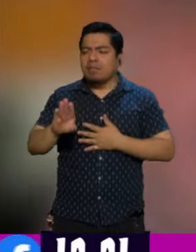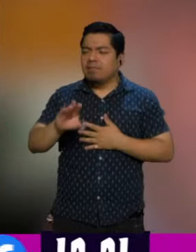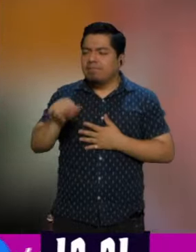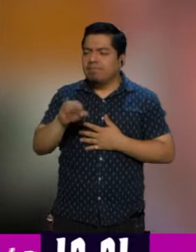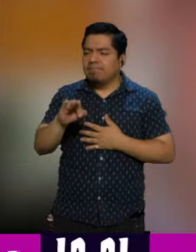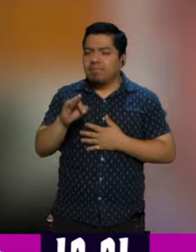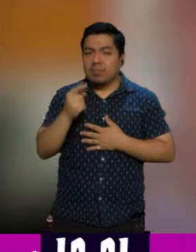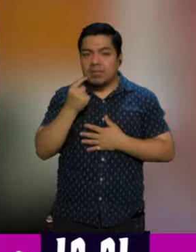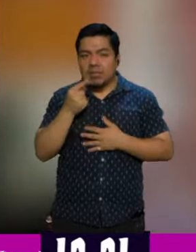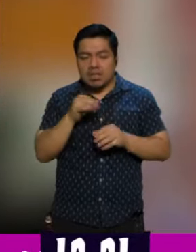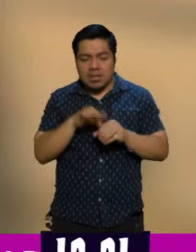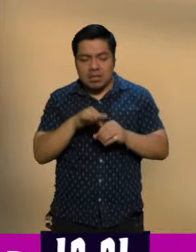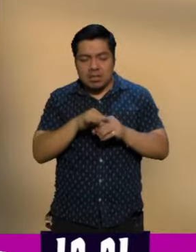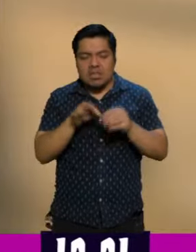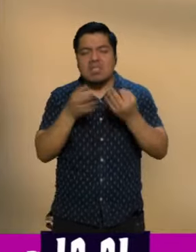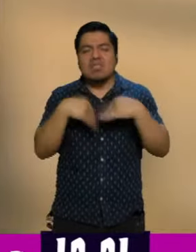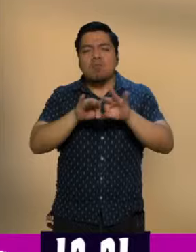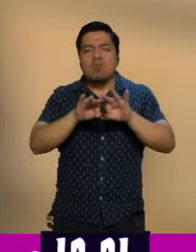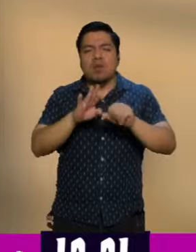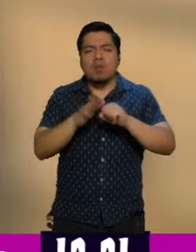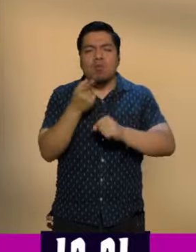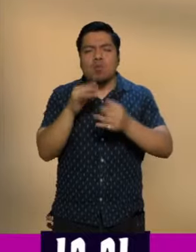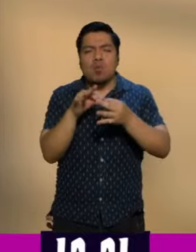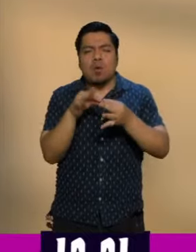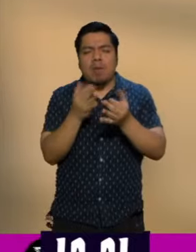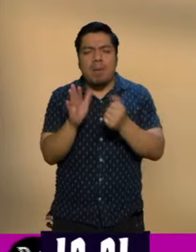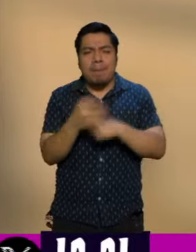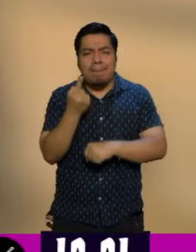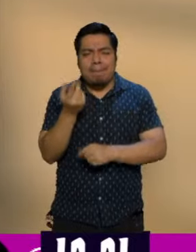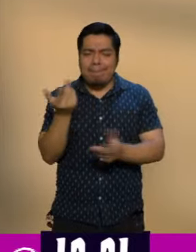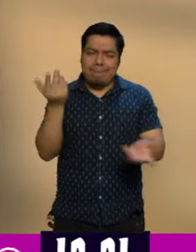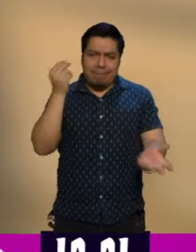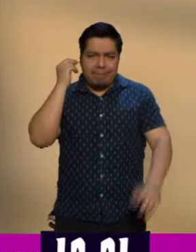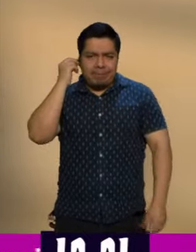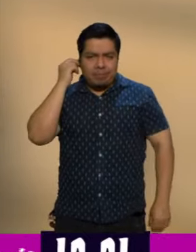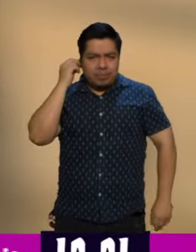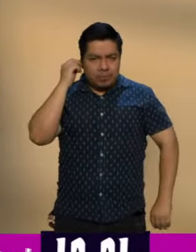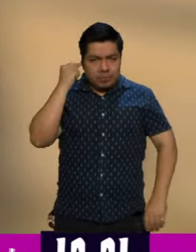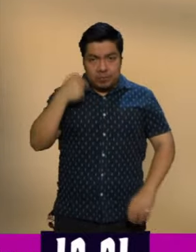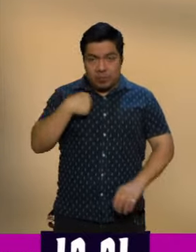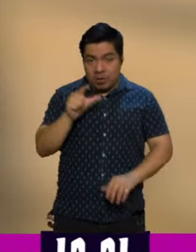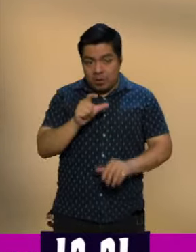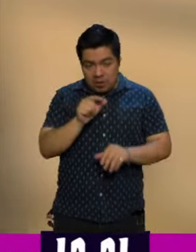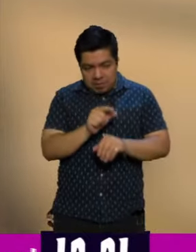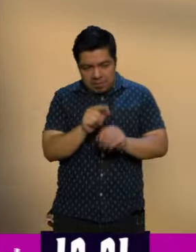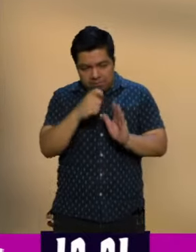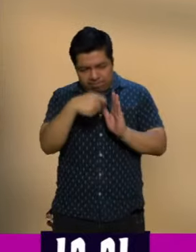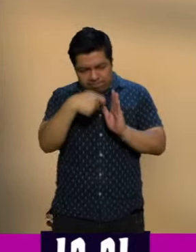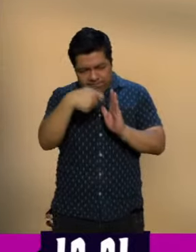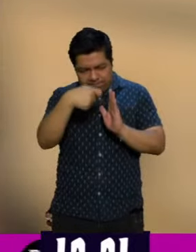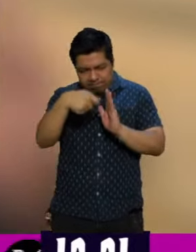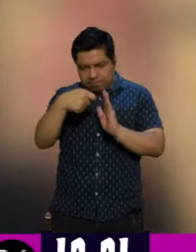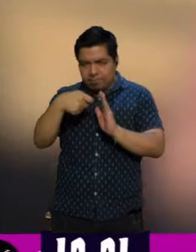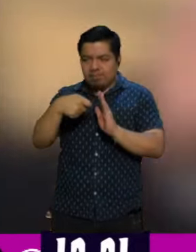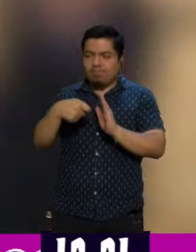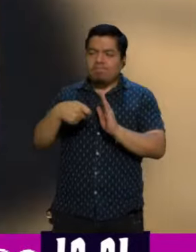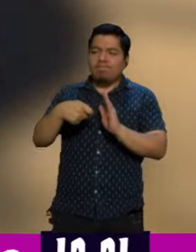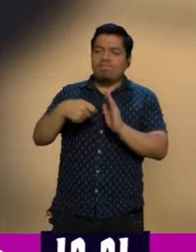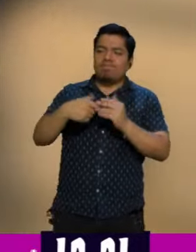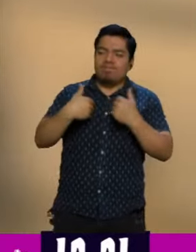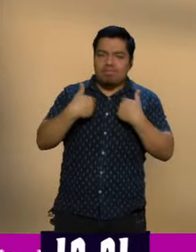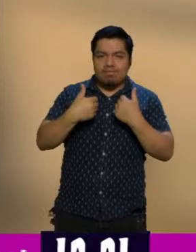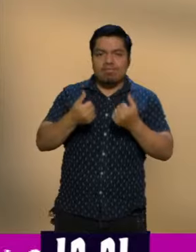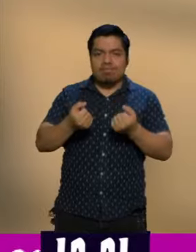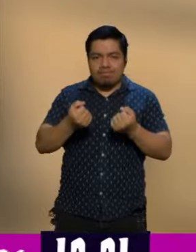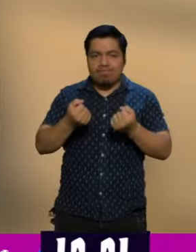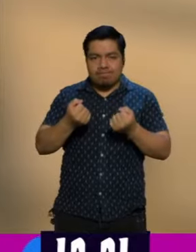in an election year? Well, it's as I was doing the project, I realized. I mean, again, we